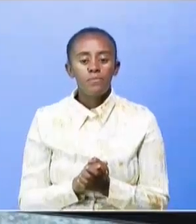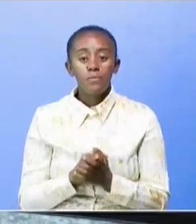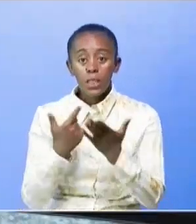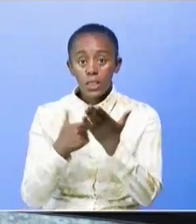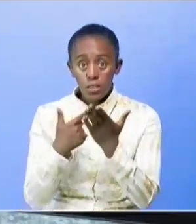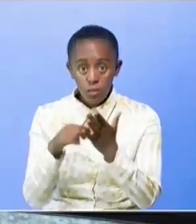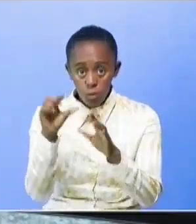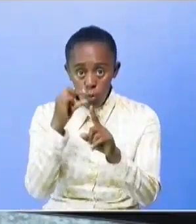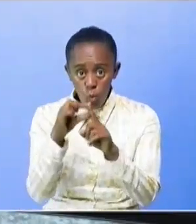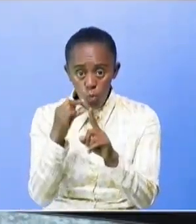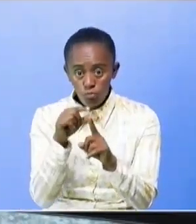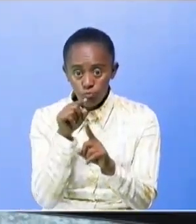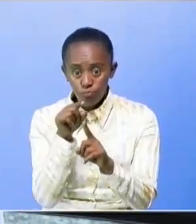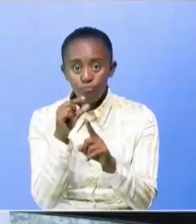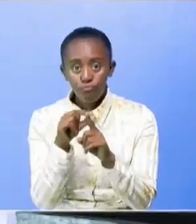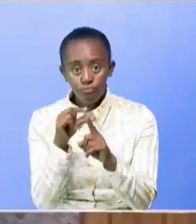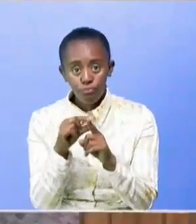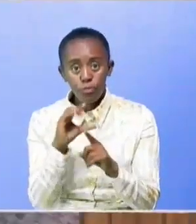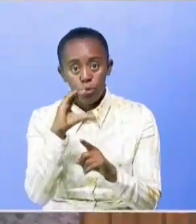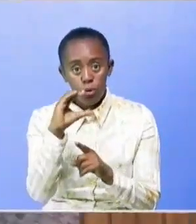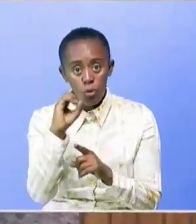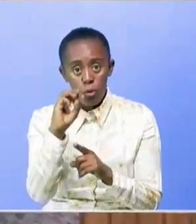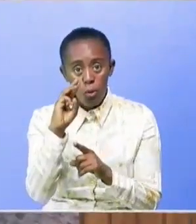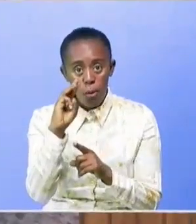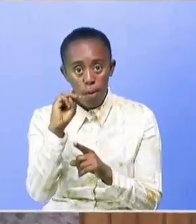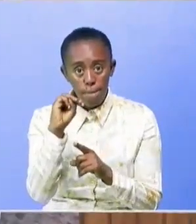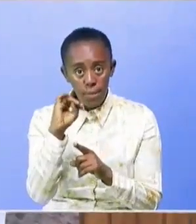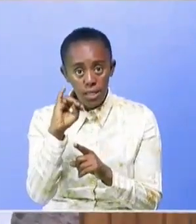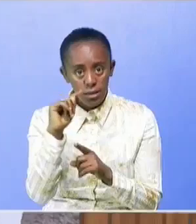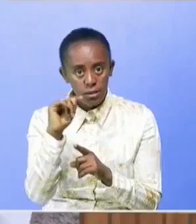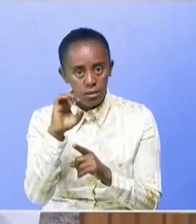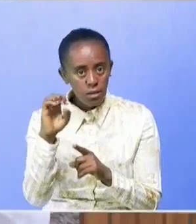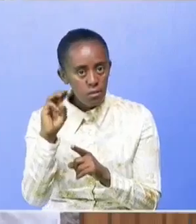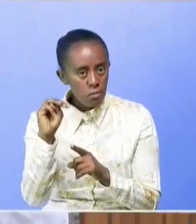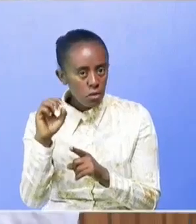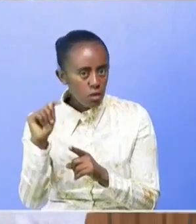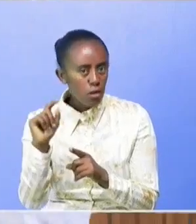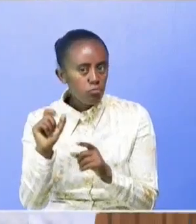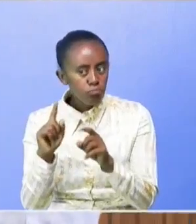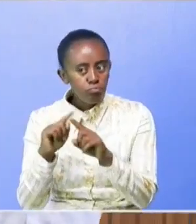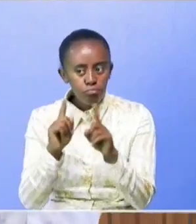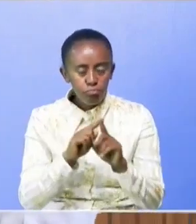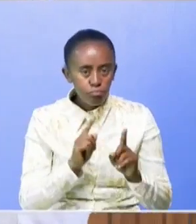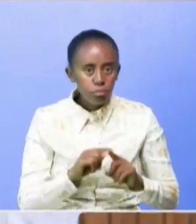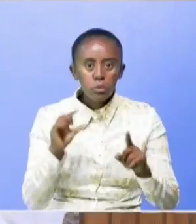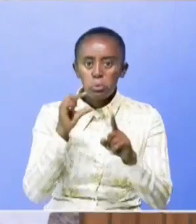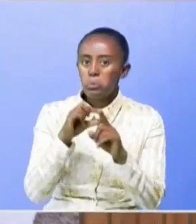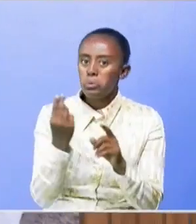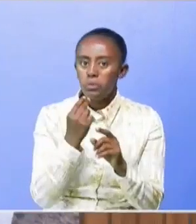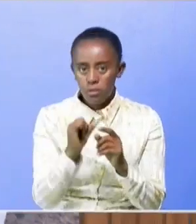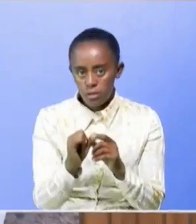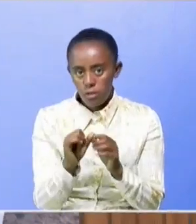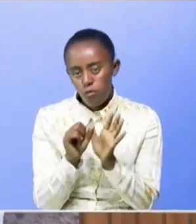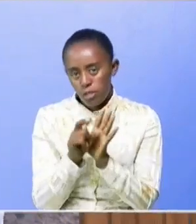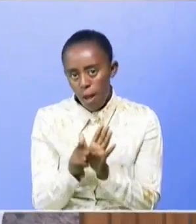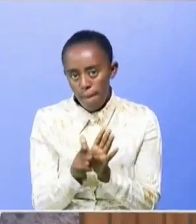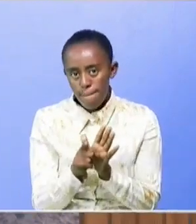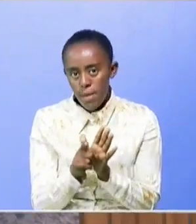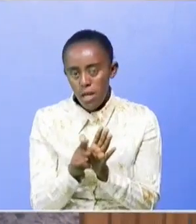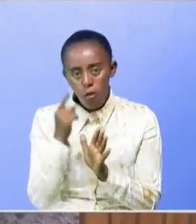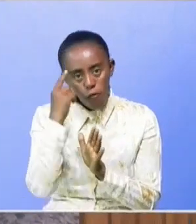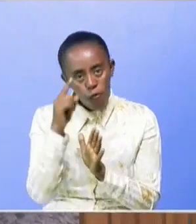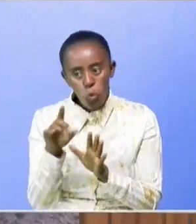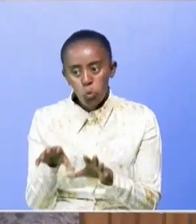This word is used in different areas. It could be used, for example,